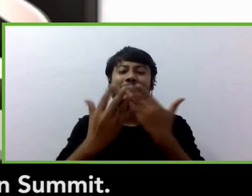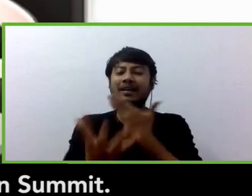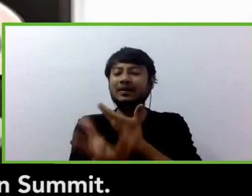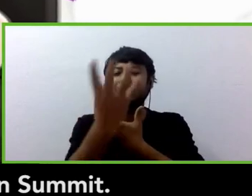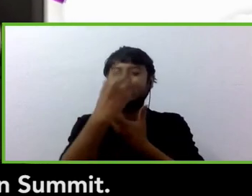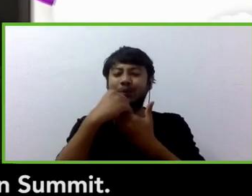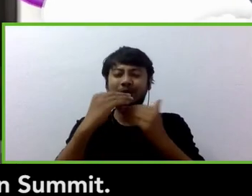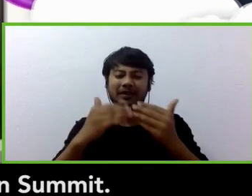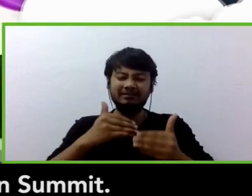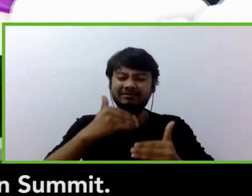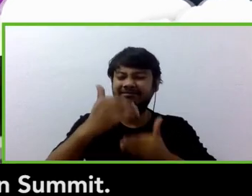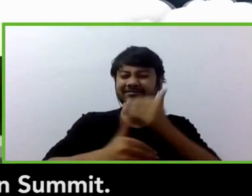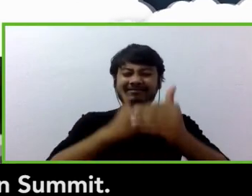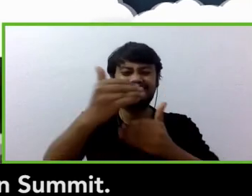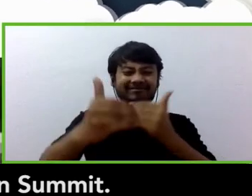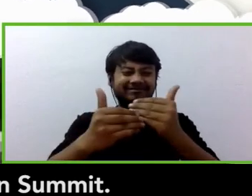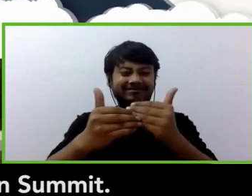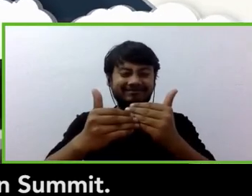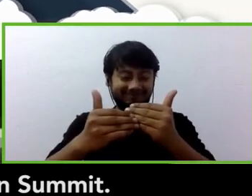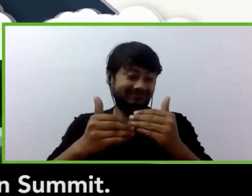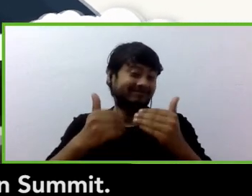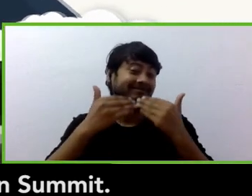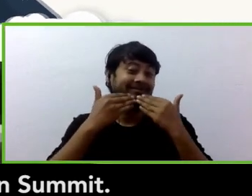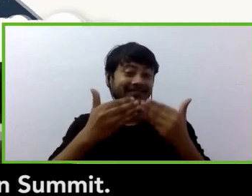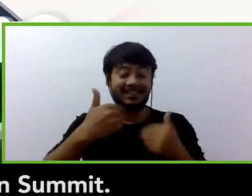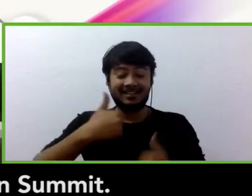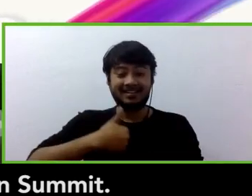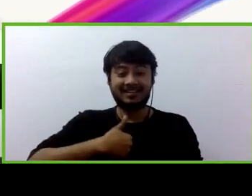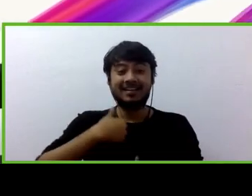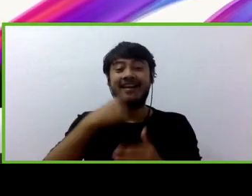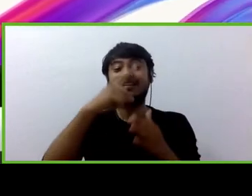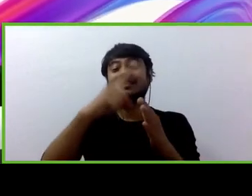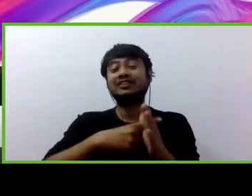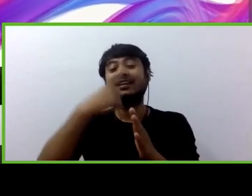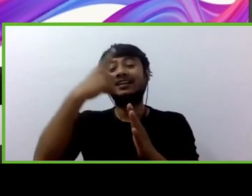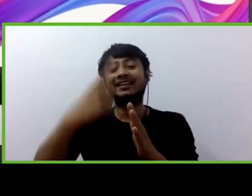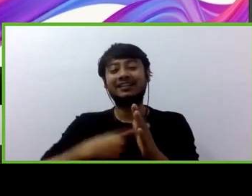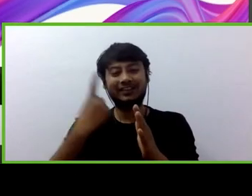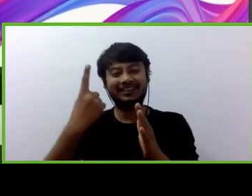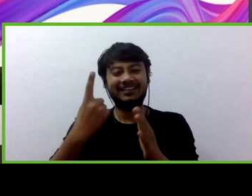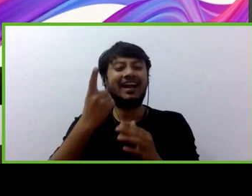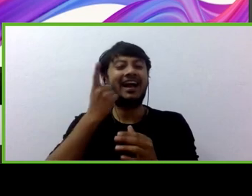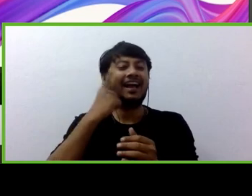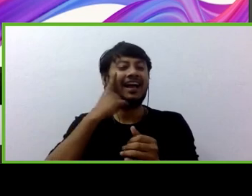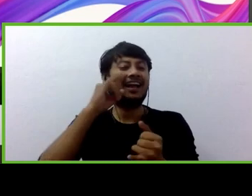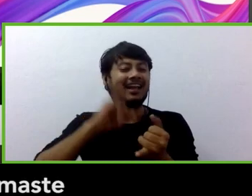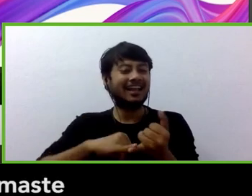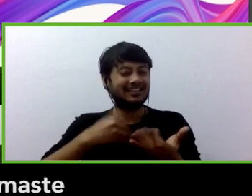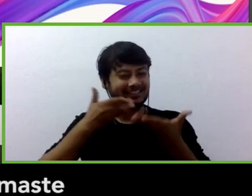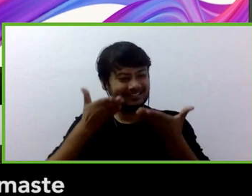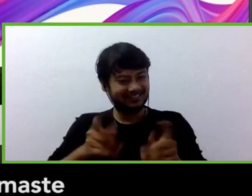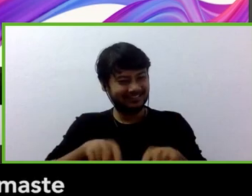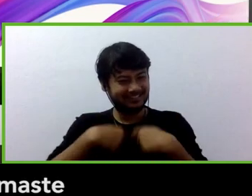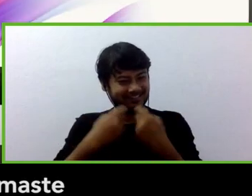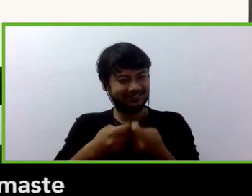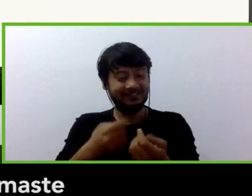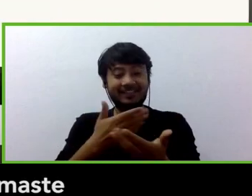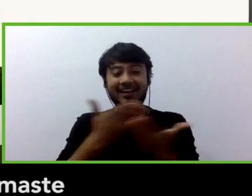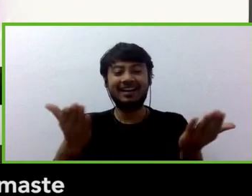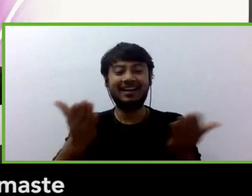I'm Justin Jesudas. On behalf of India Inclusion Summit, I wish everybody goodbye, au